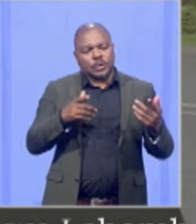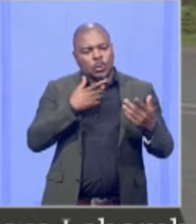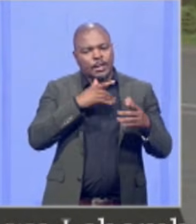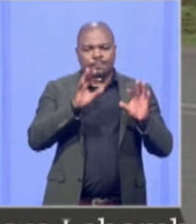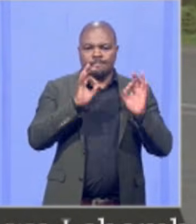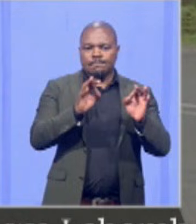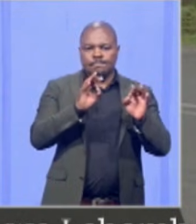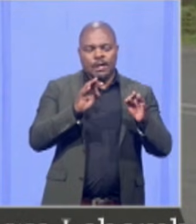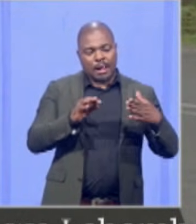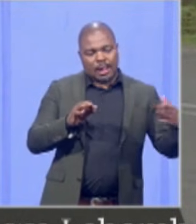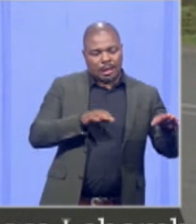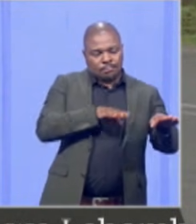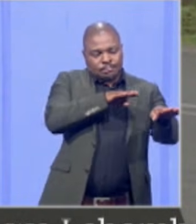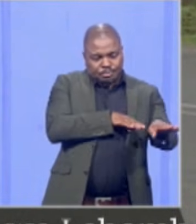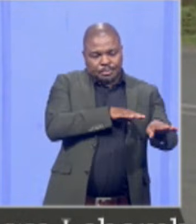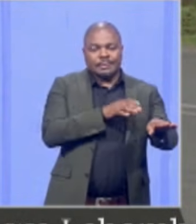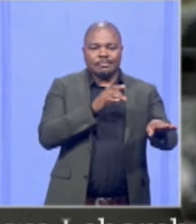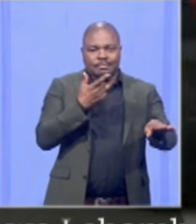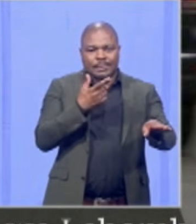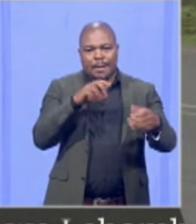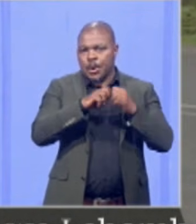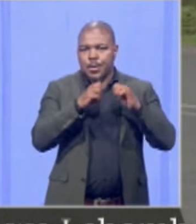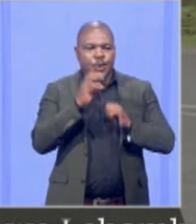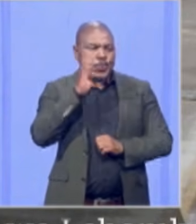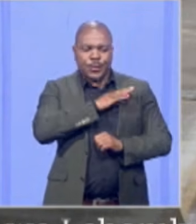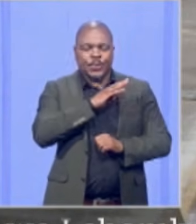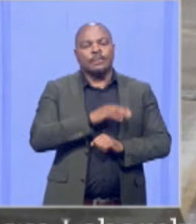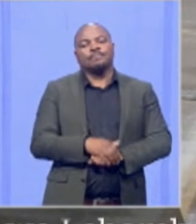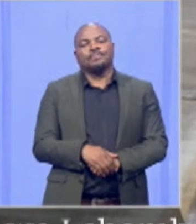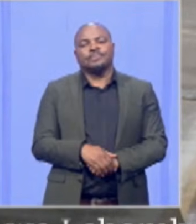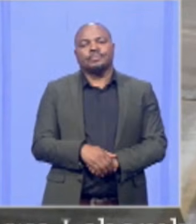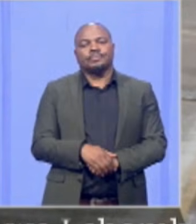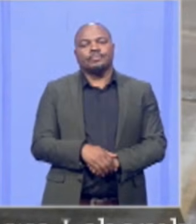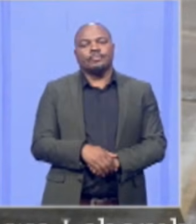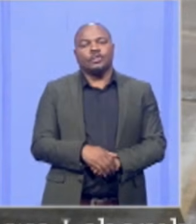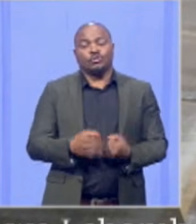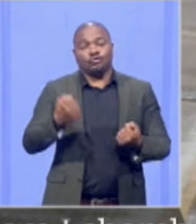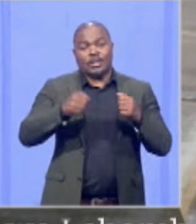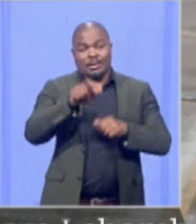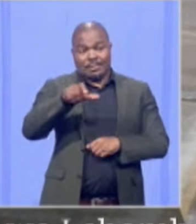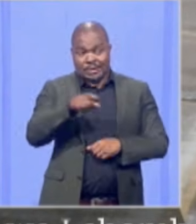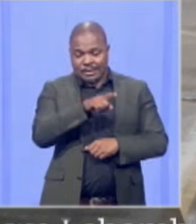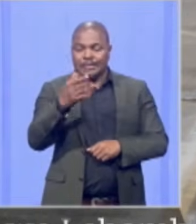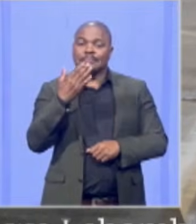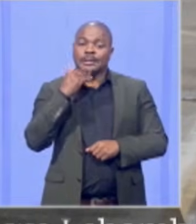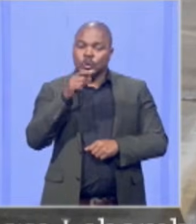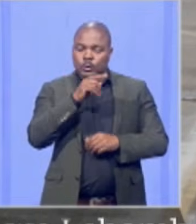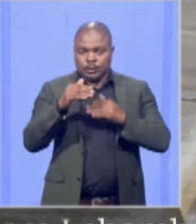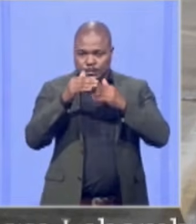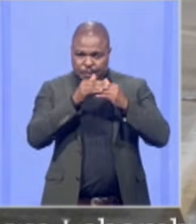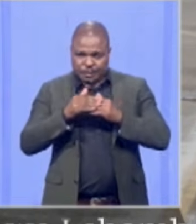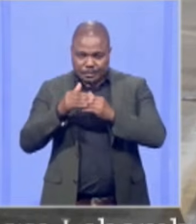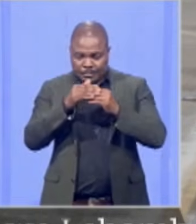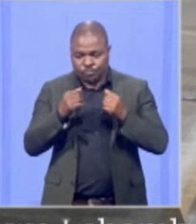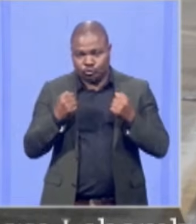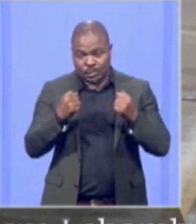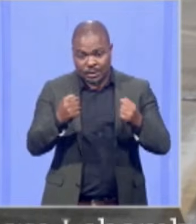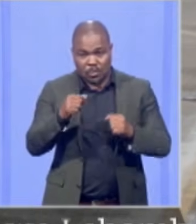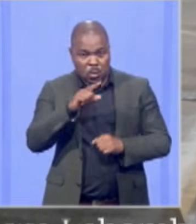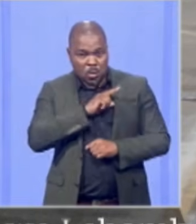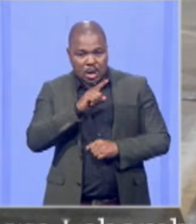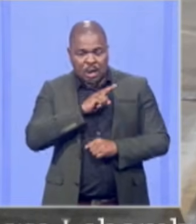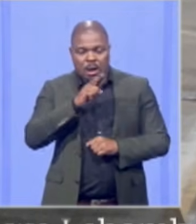packed on the left-hand side. They are not, problematic on the road. Bakgweetsi ba lopilwe go nna kelotlhoko mo ditseleng ka ntlha